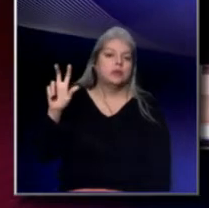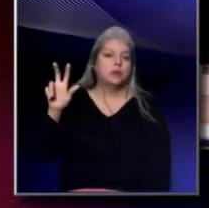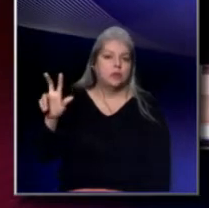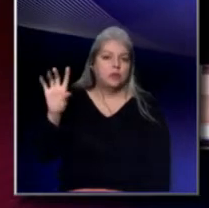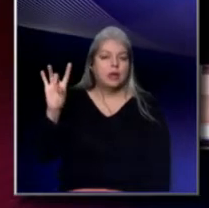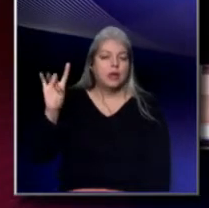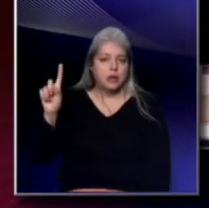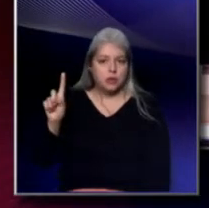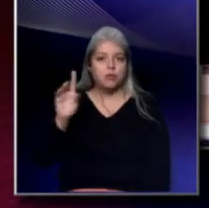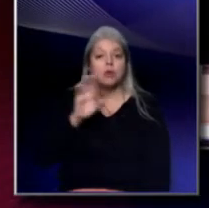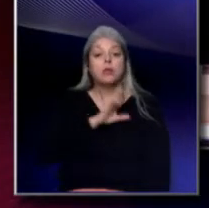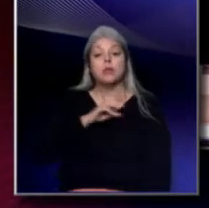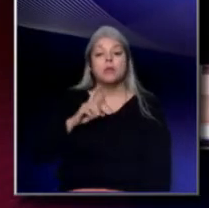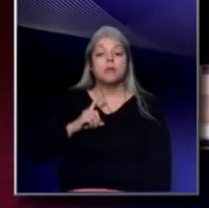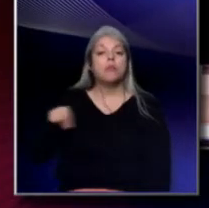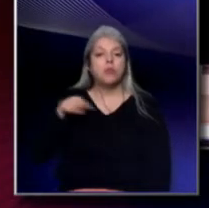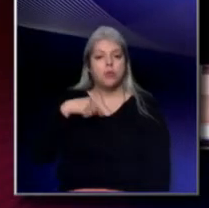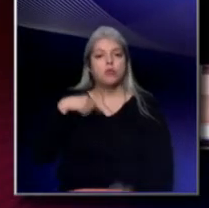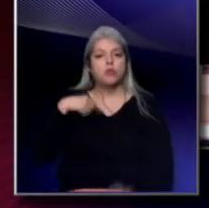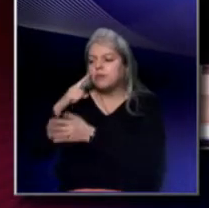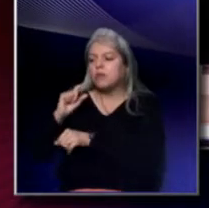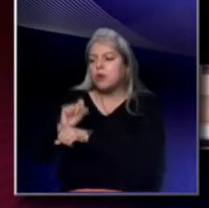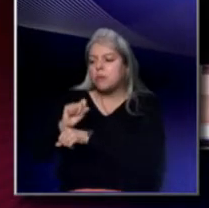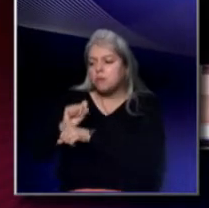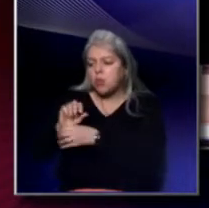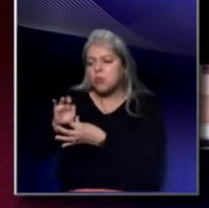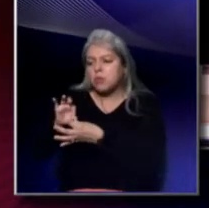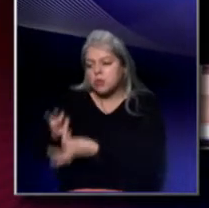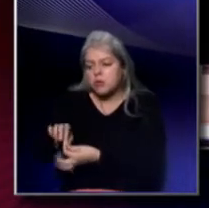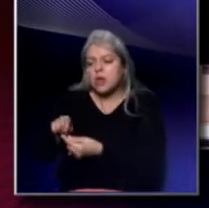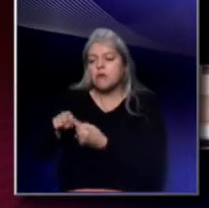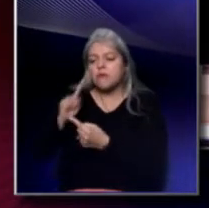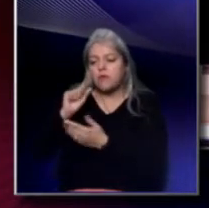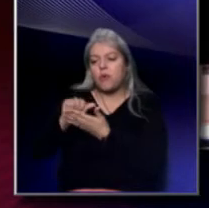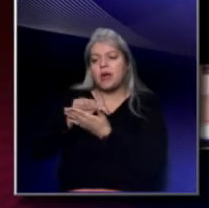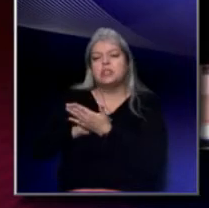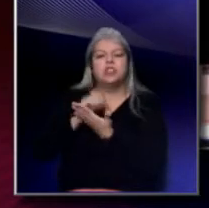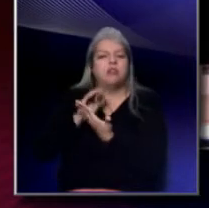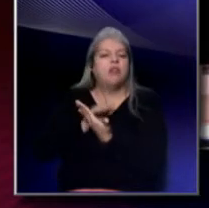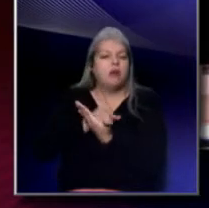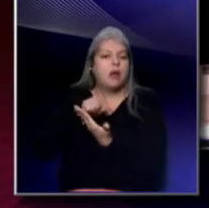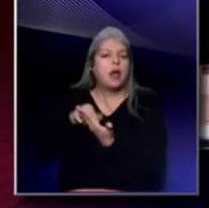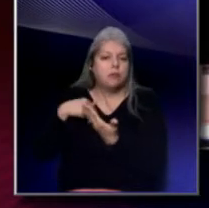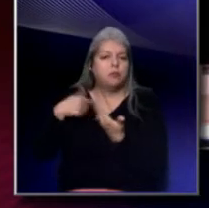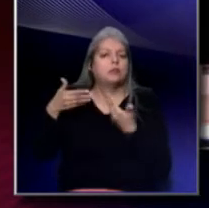38-431.03A1. The Board of Directors may vote to go into executive as it relates to agenda item.